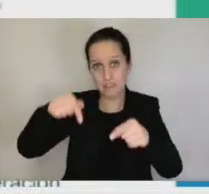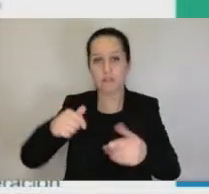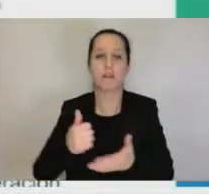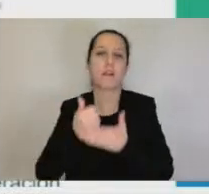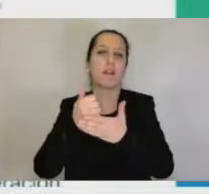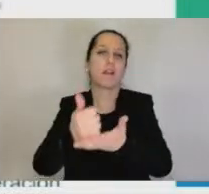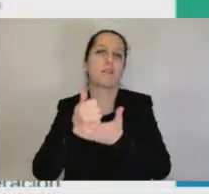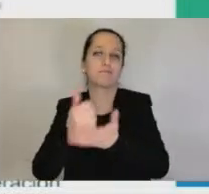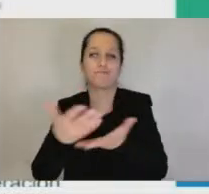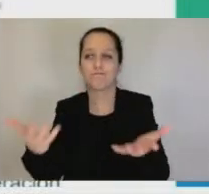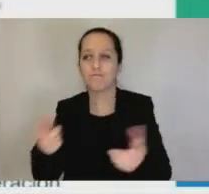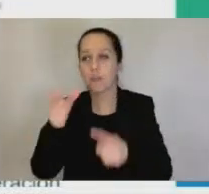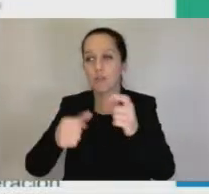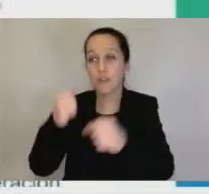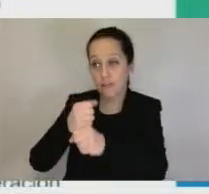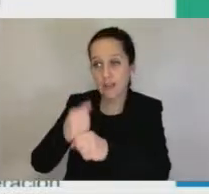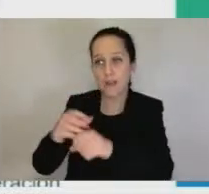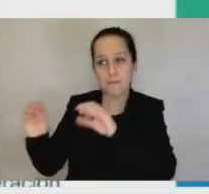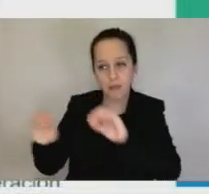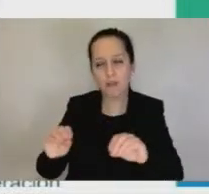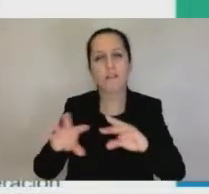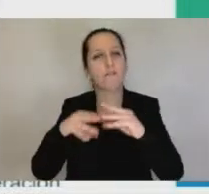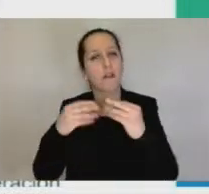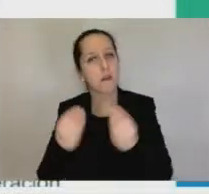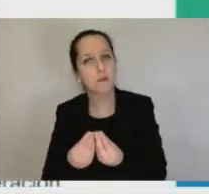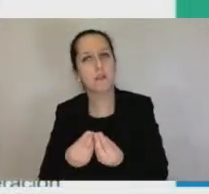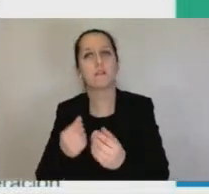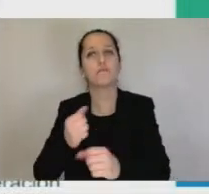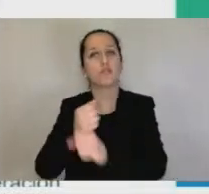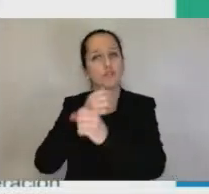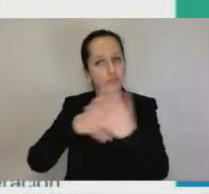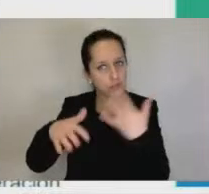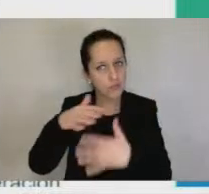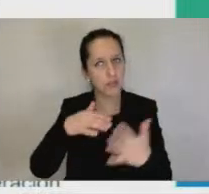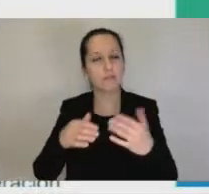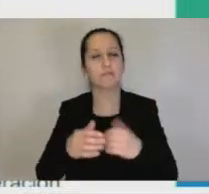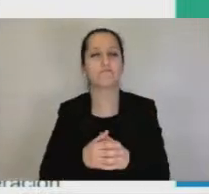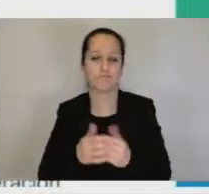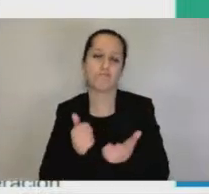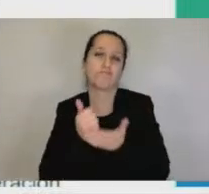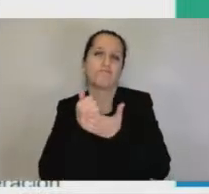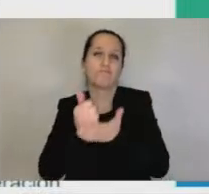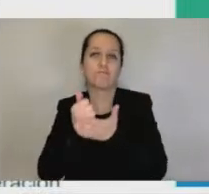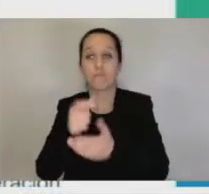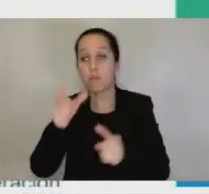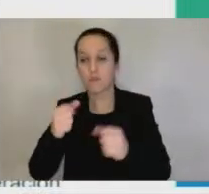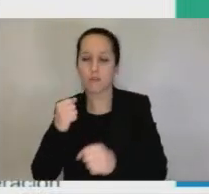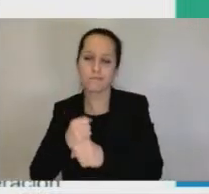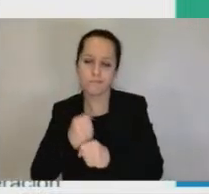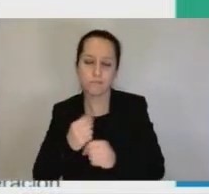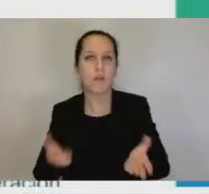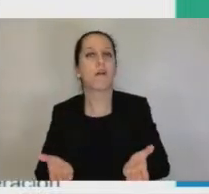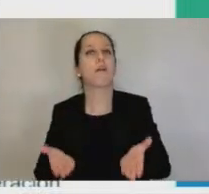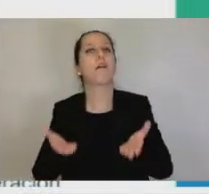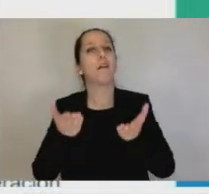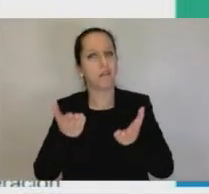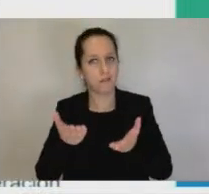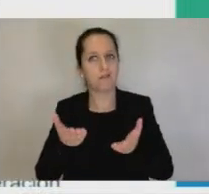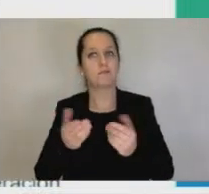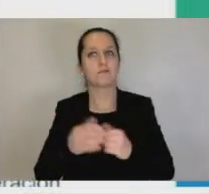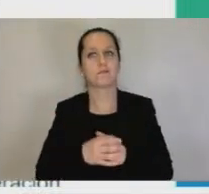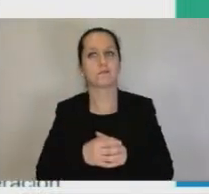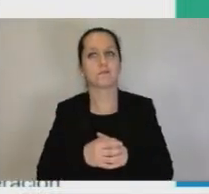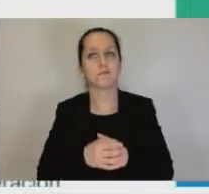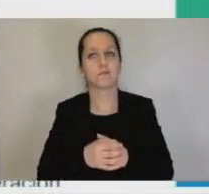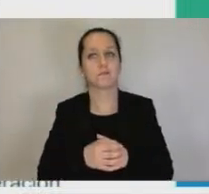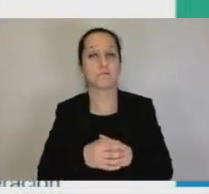improves contributions of migrant workers, improves social protection, that favors mobility